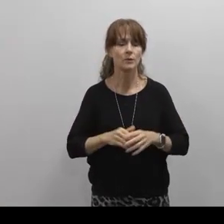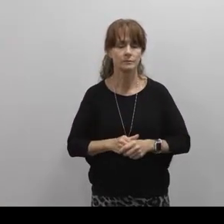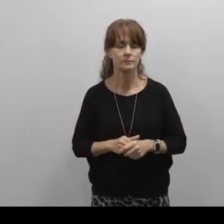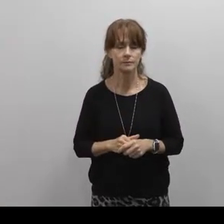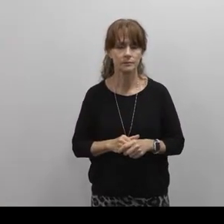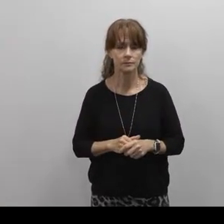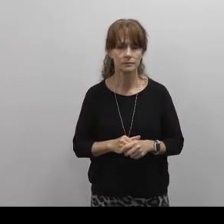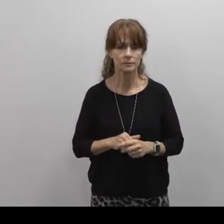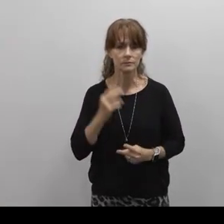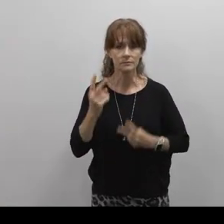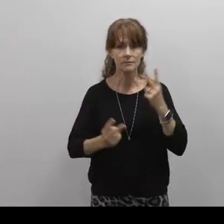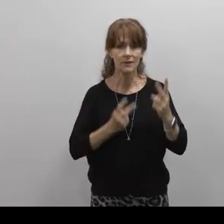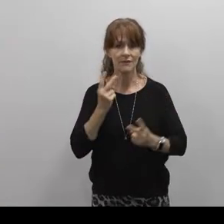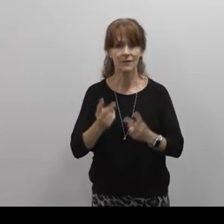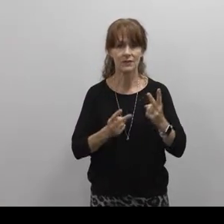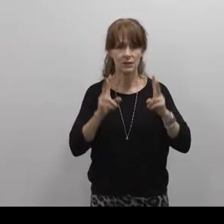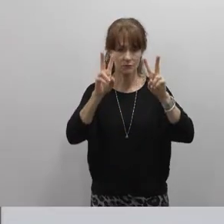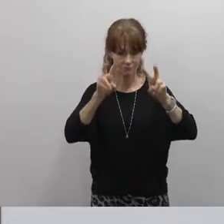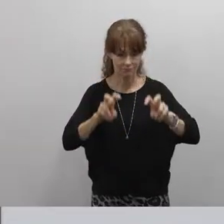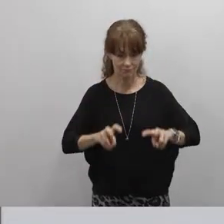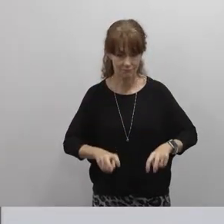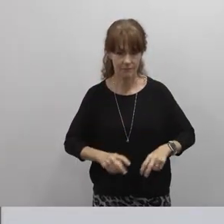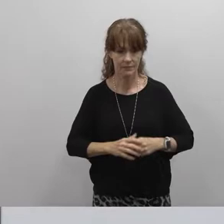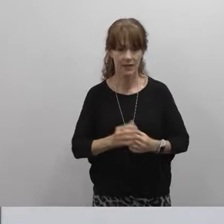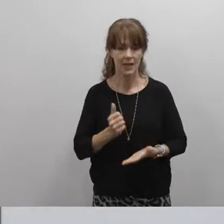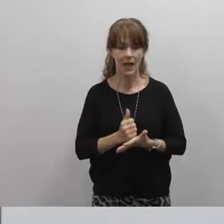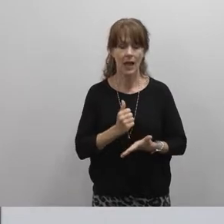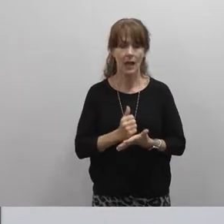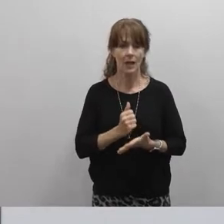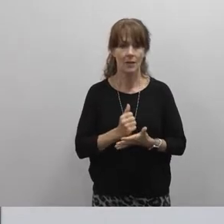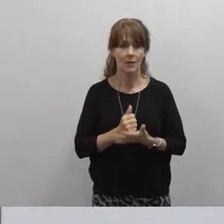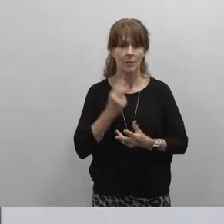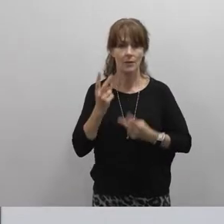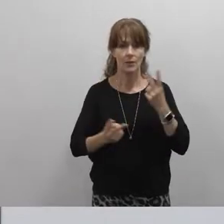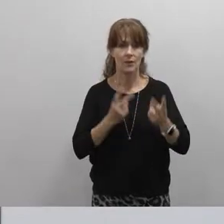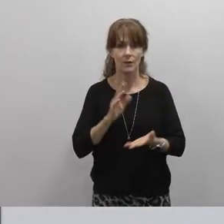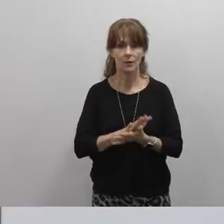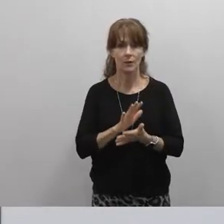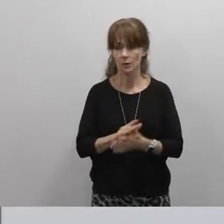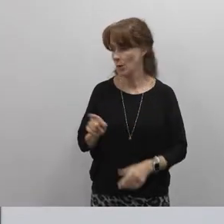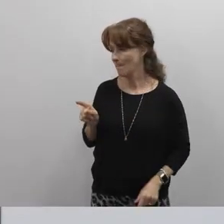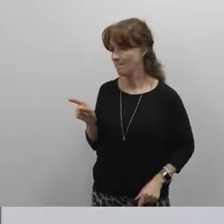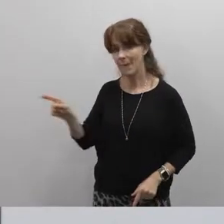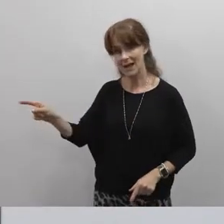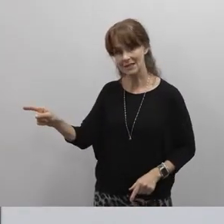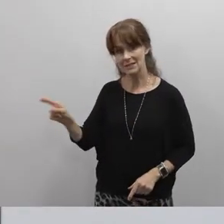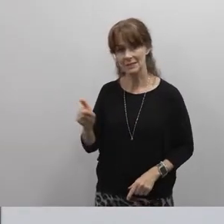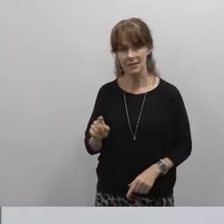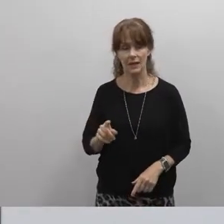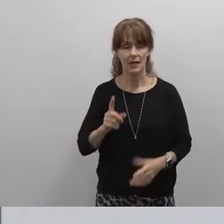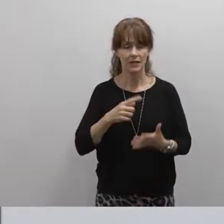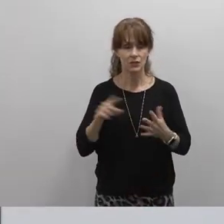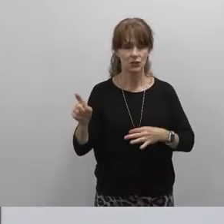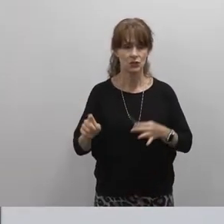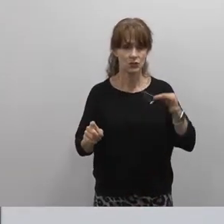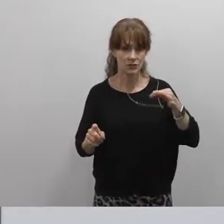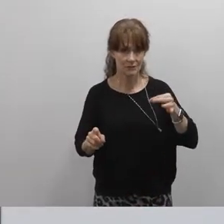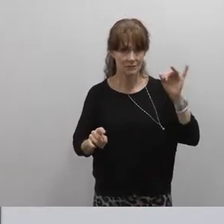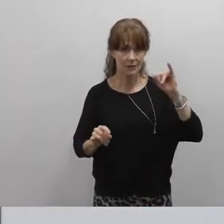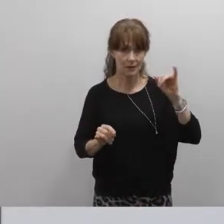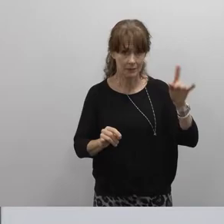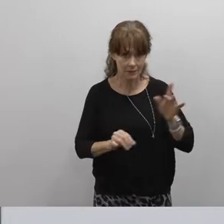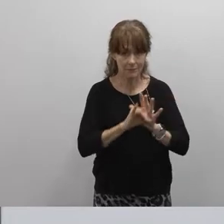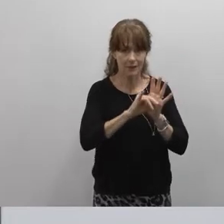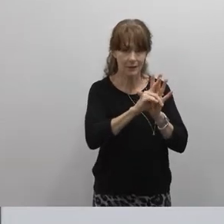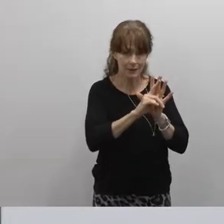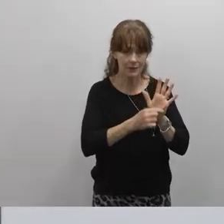our visitor screening systems, right? So that's super helpful. You've likely visited school sites where you buzz in, you check in, you identify yourself, your purpose for being on